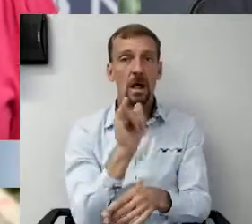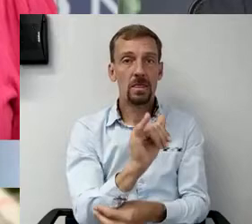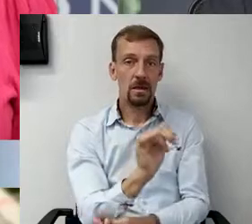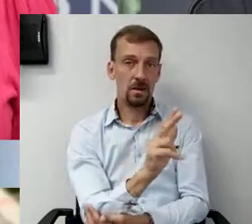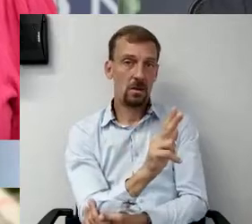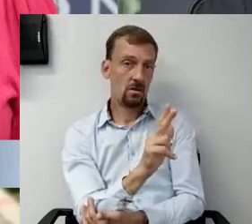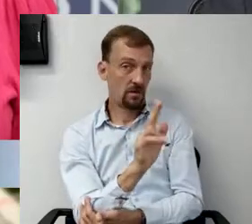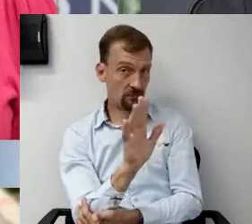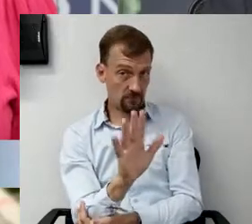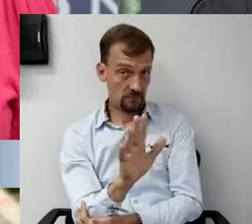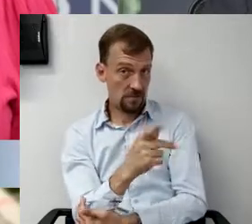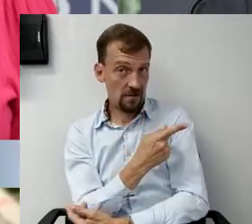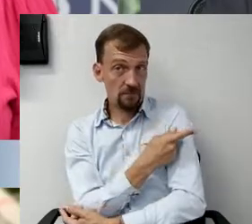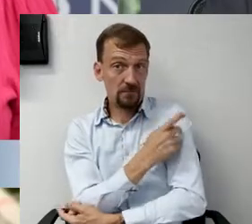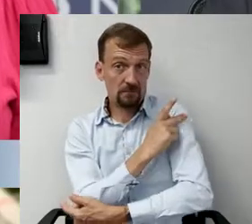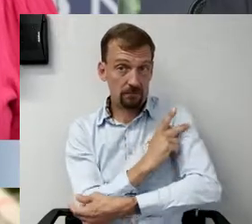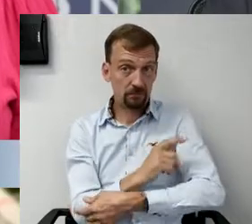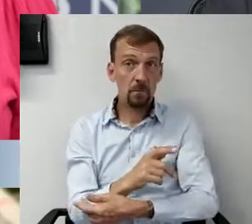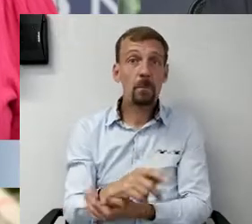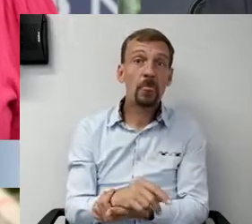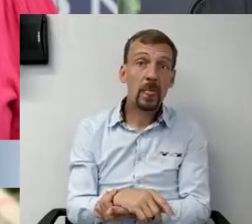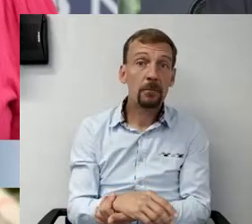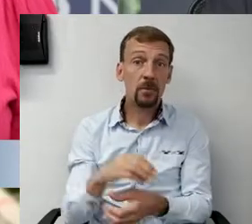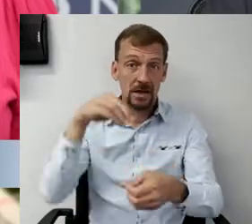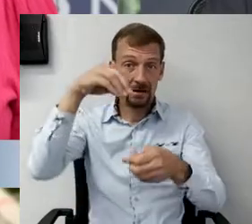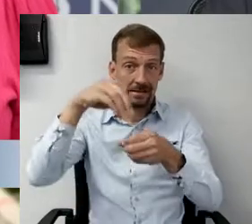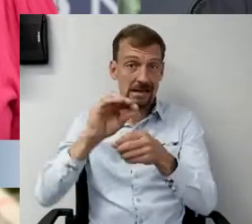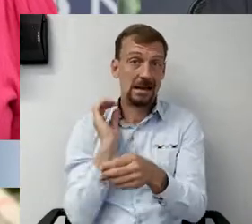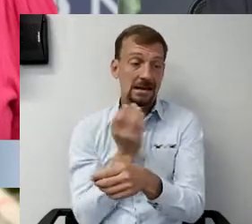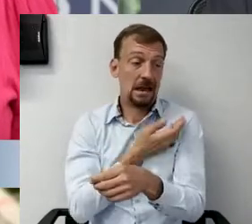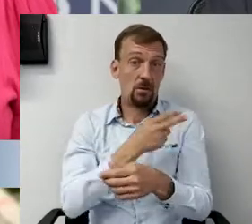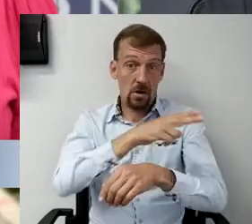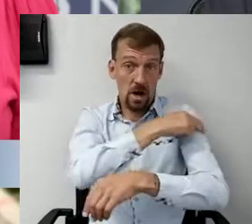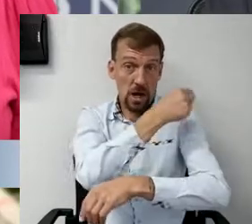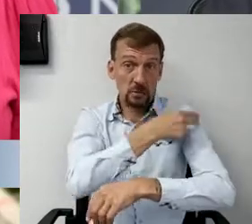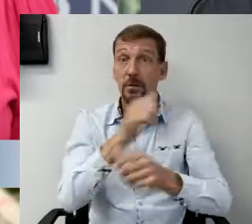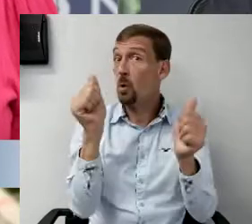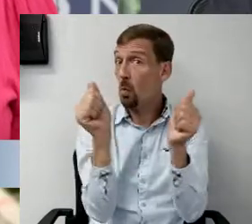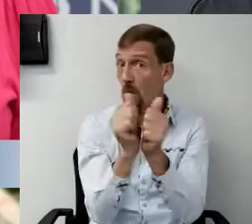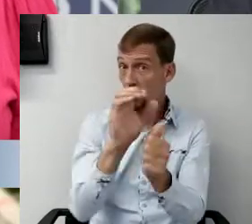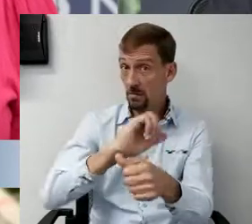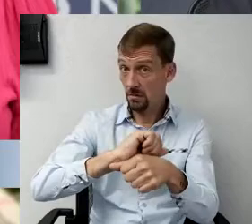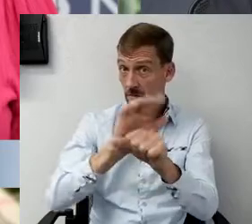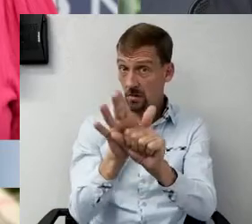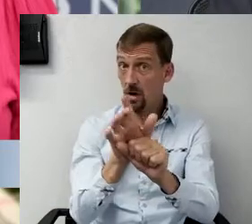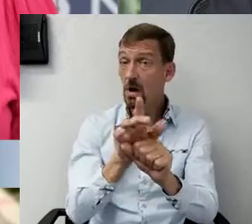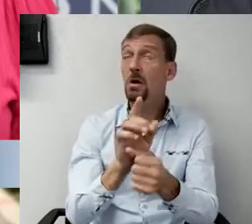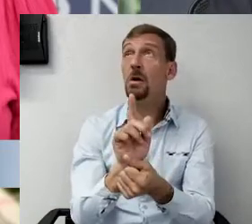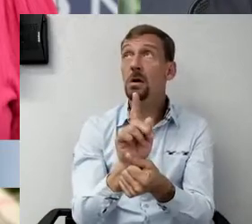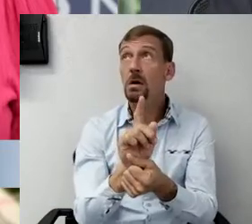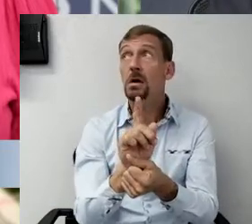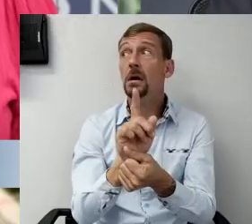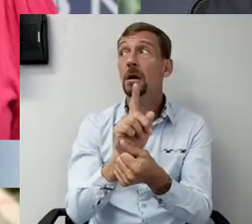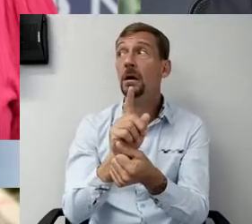35 patients that are in-house right now with COVID, only